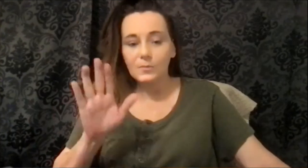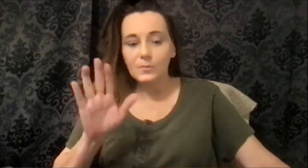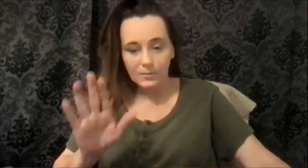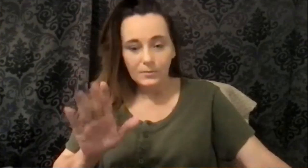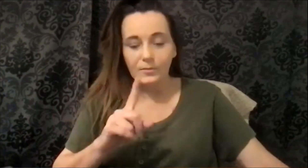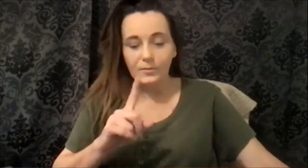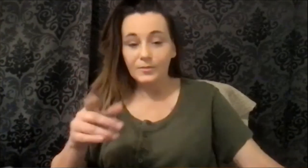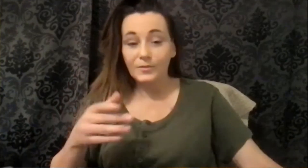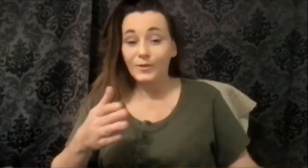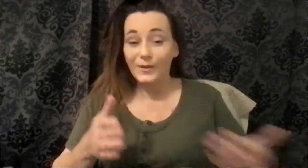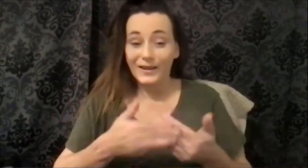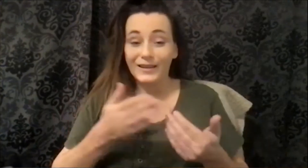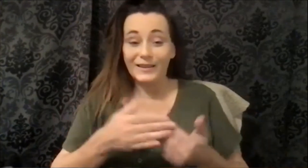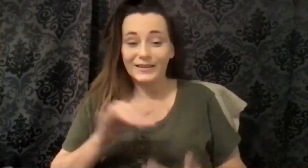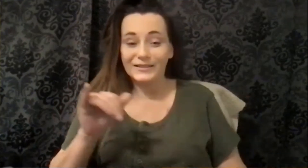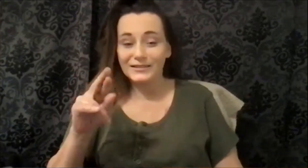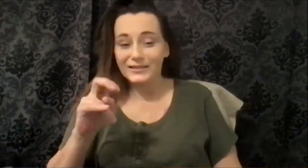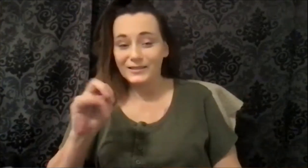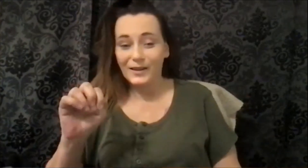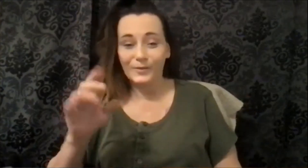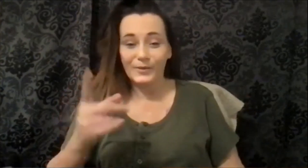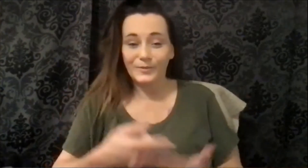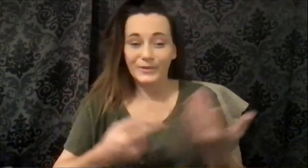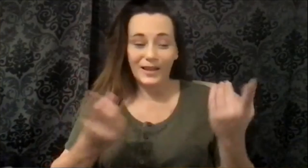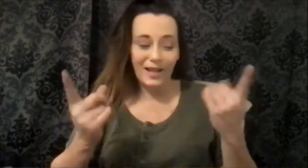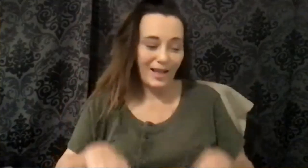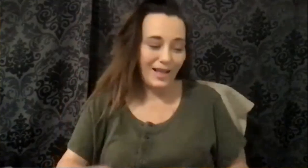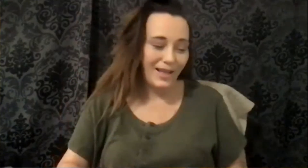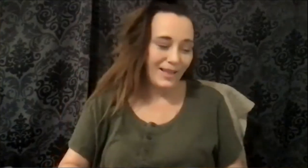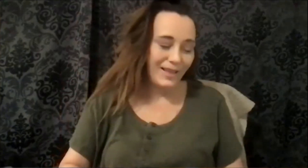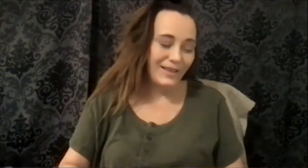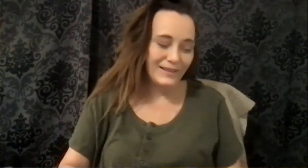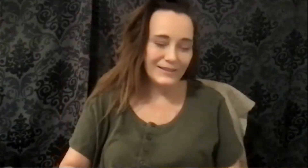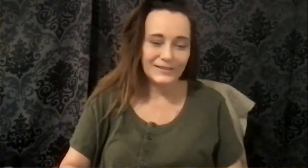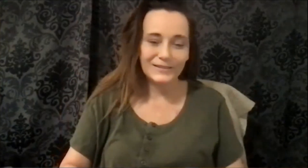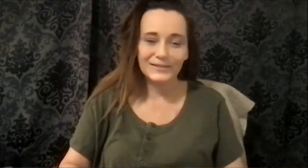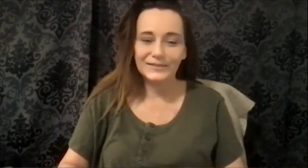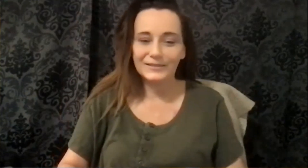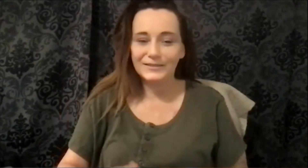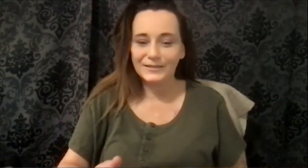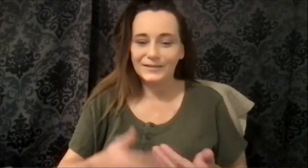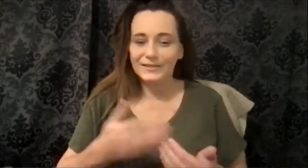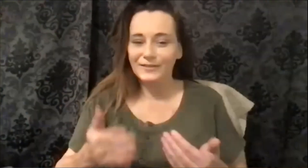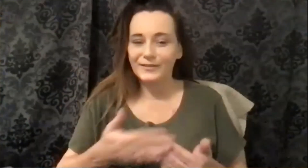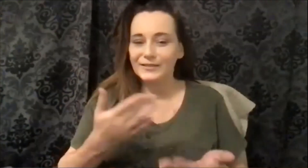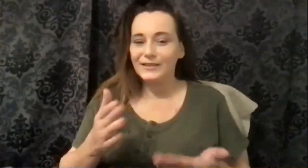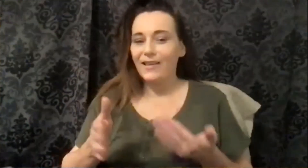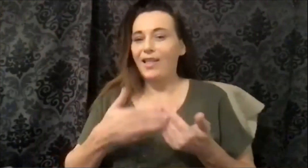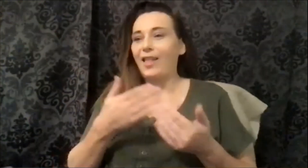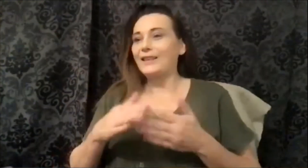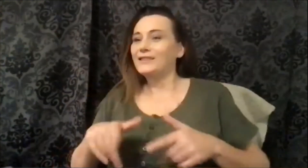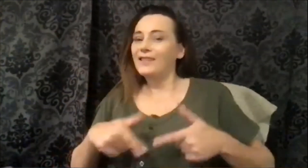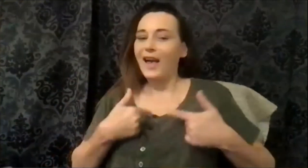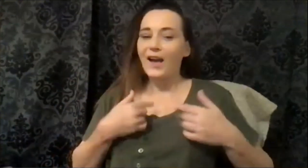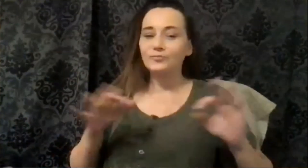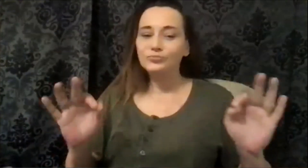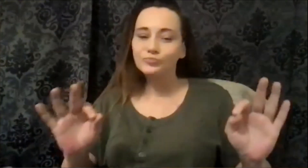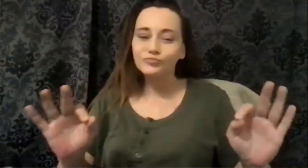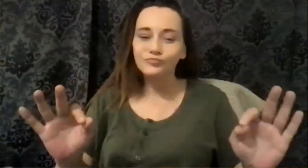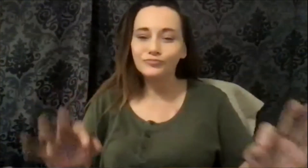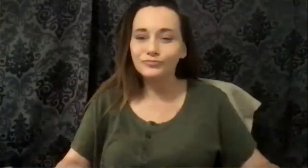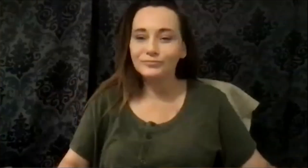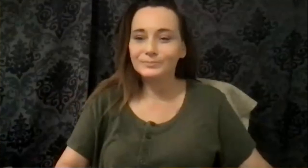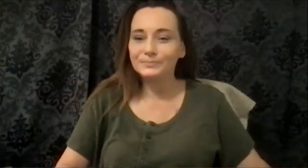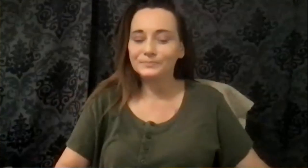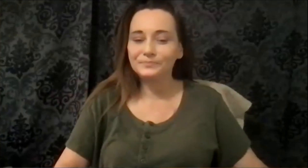off easy, Irene. What's going on? You guys are living charmed lives. Hey,